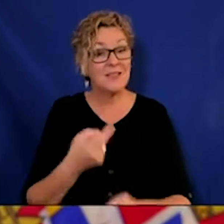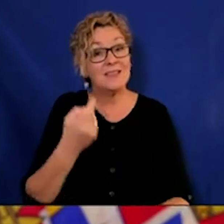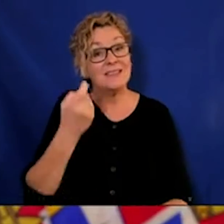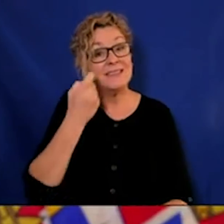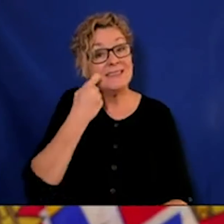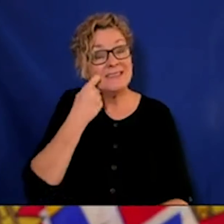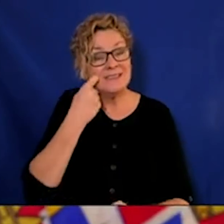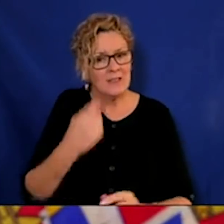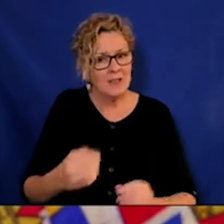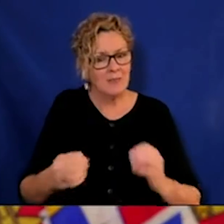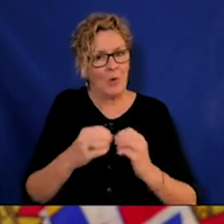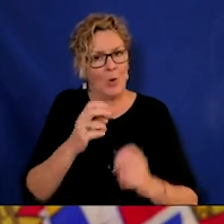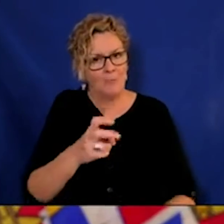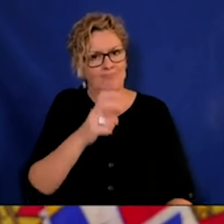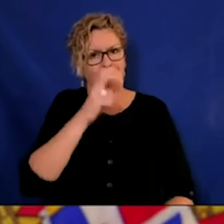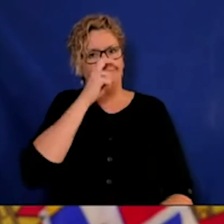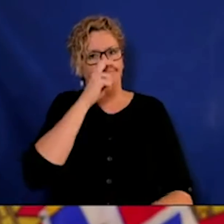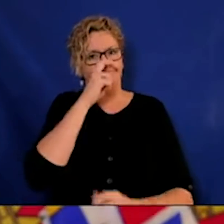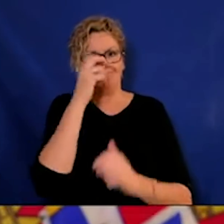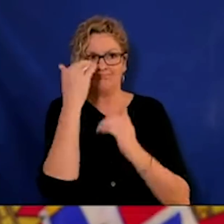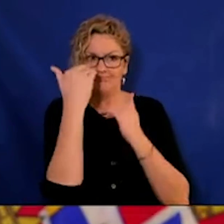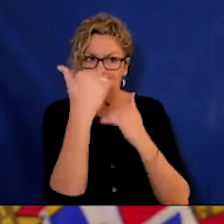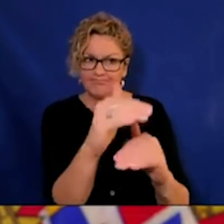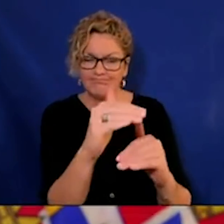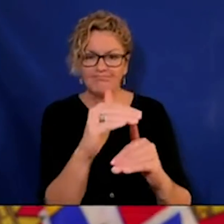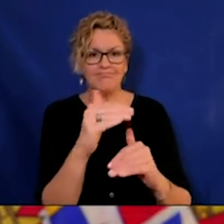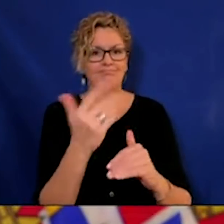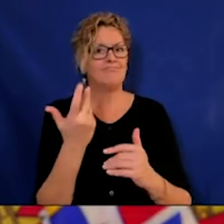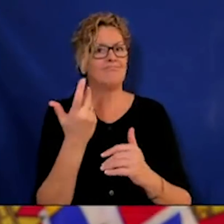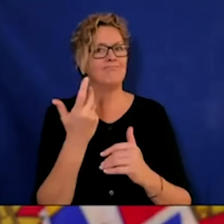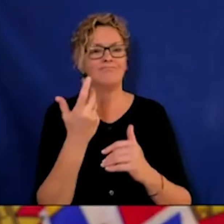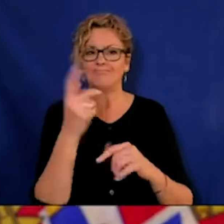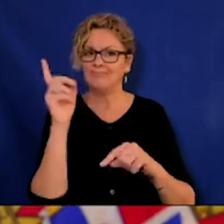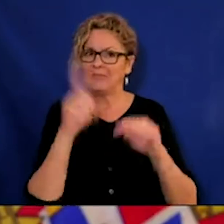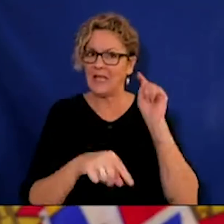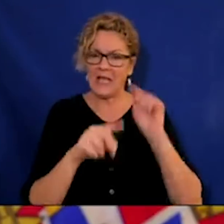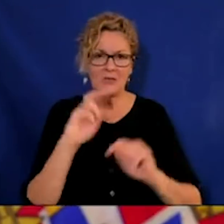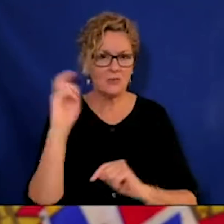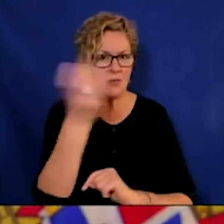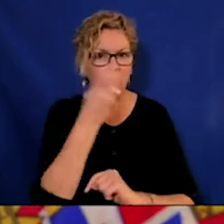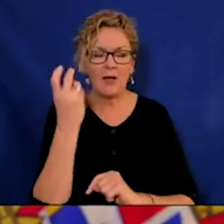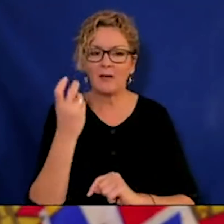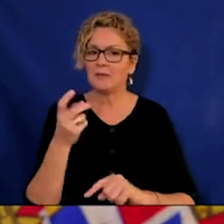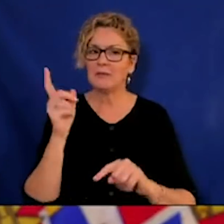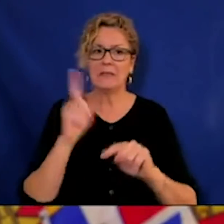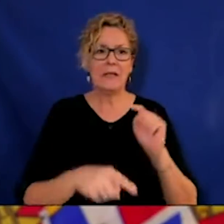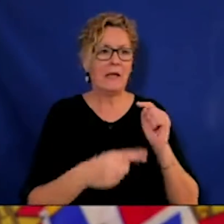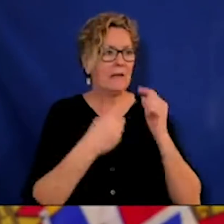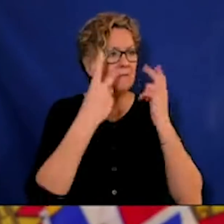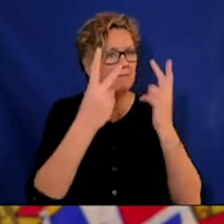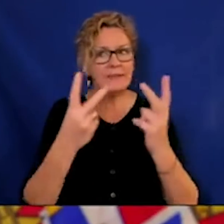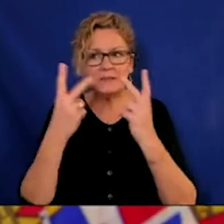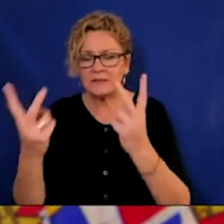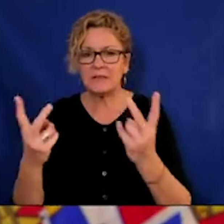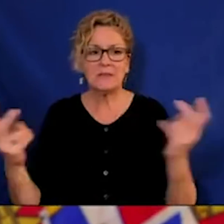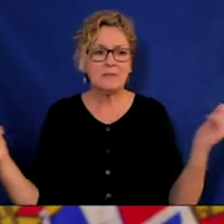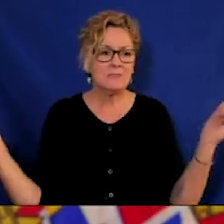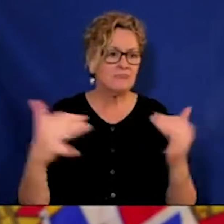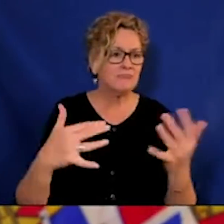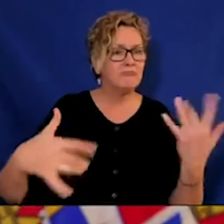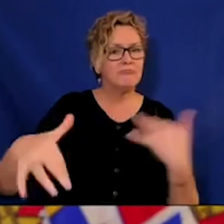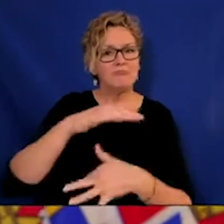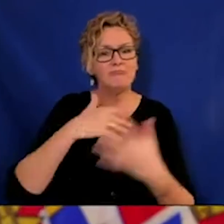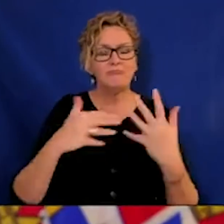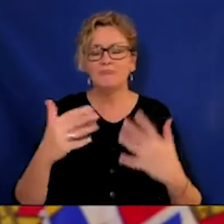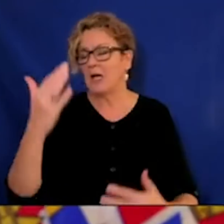we can go and what we can do, we are all feeling that fatigue. I know many, many people are doing all they